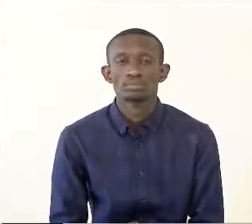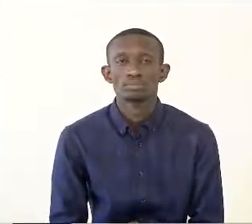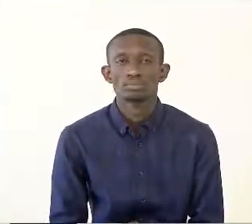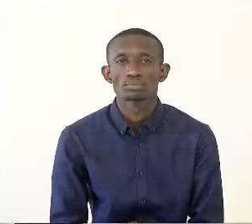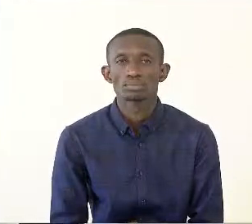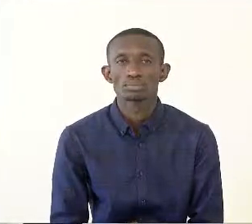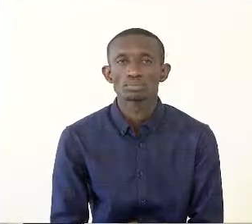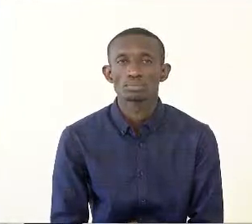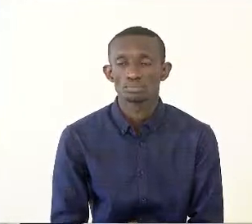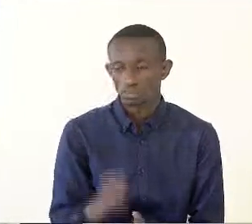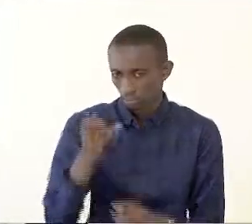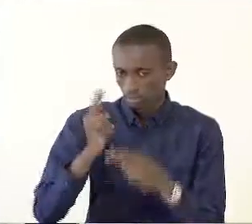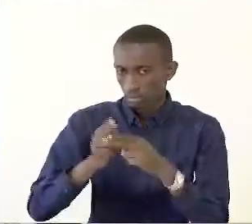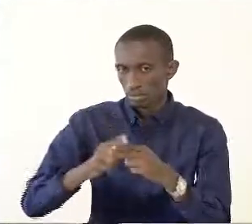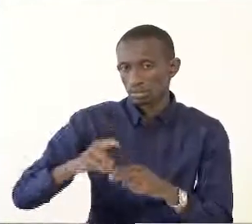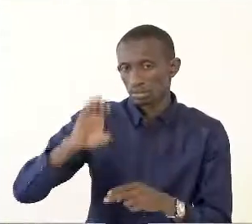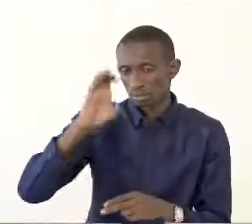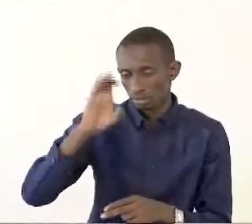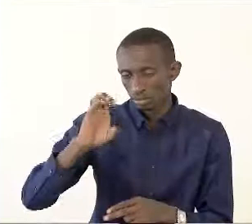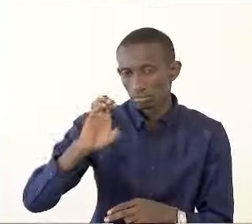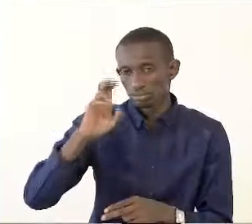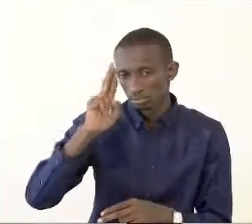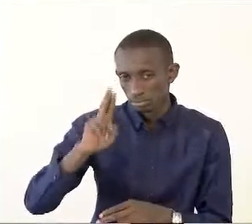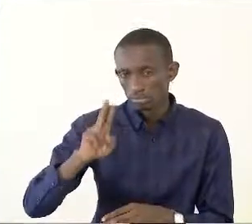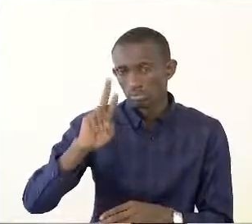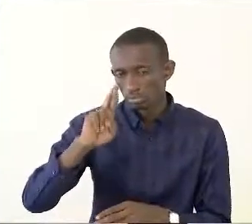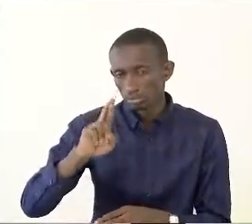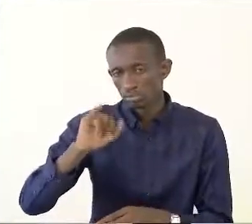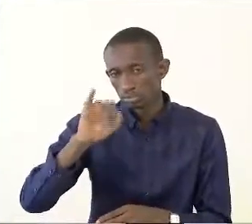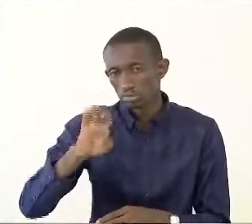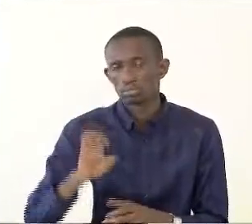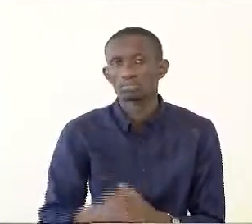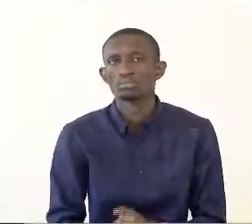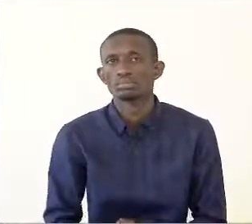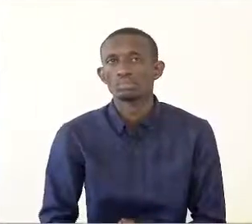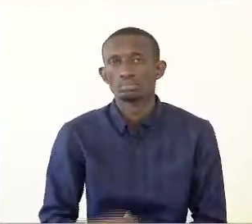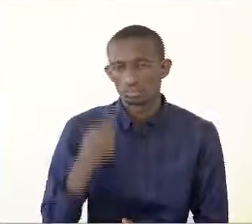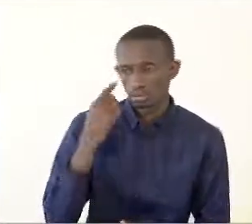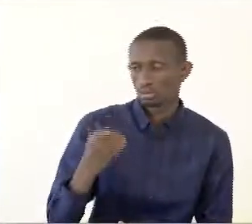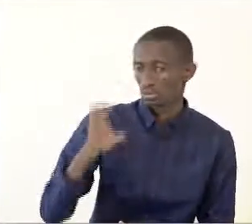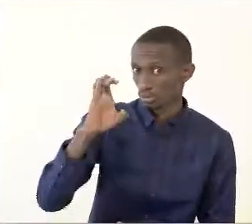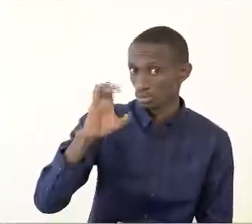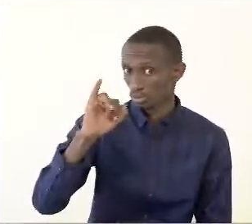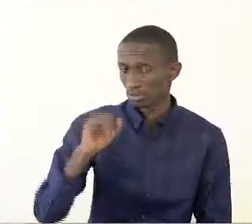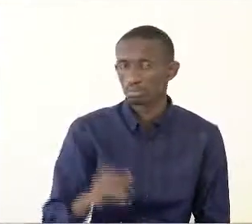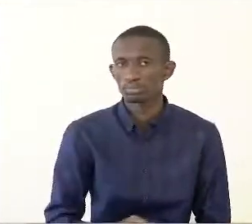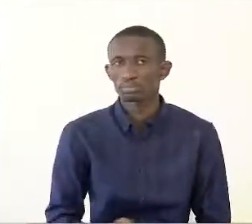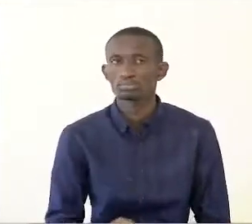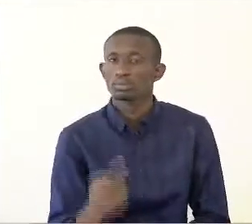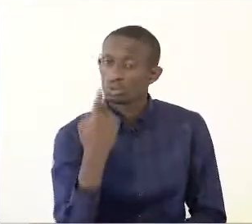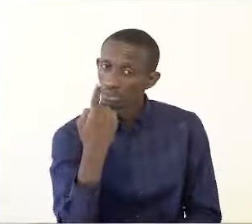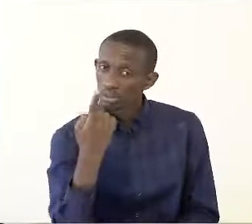is curie. So this is, and it is now CI, whereby 1